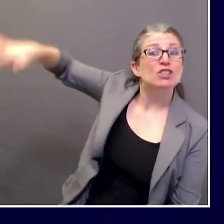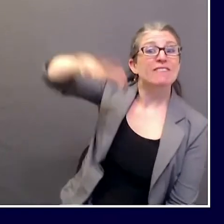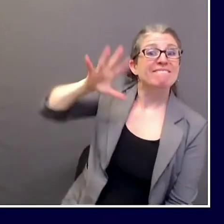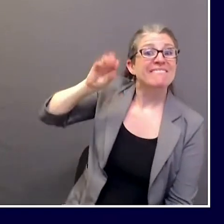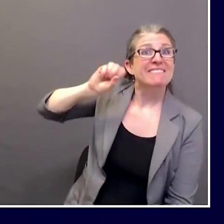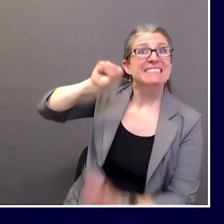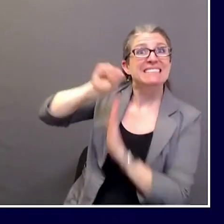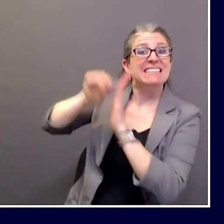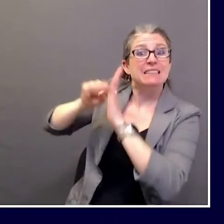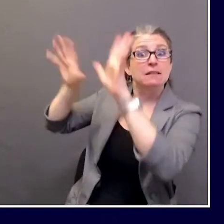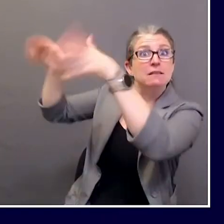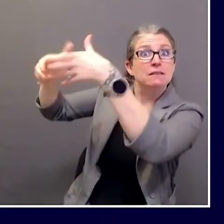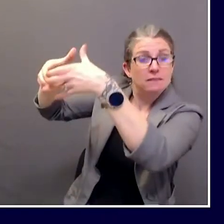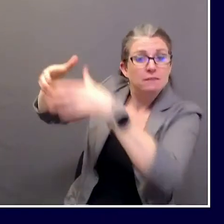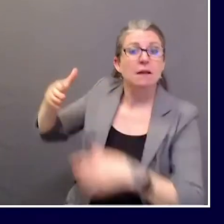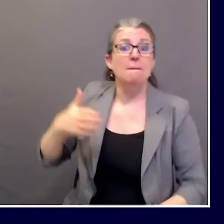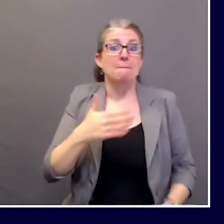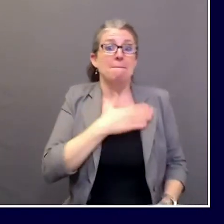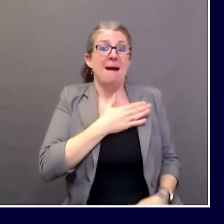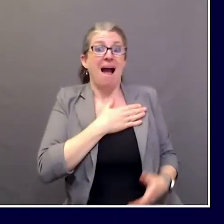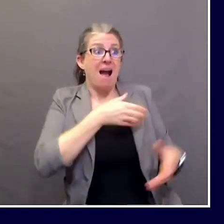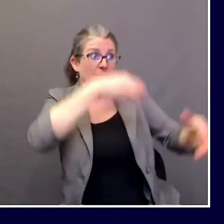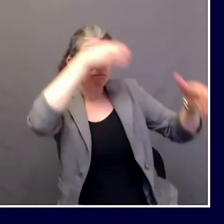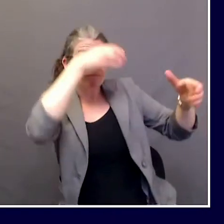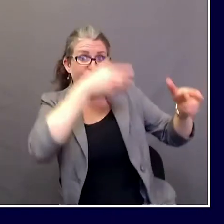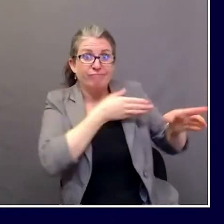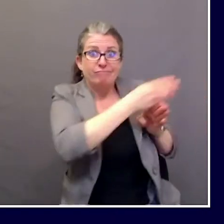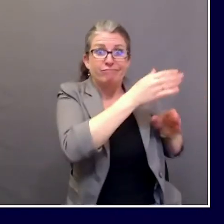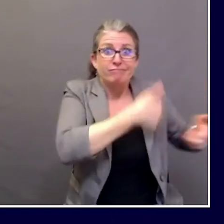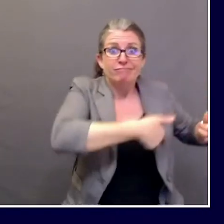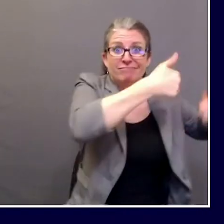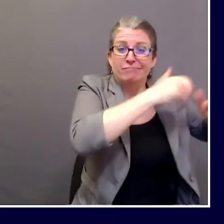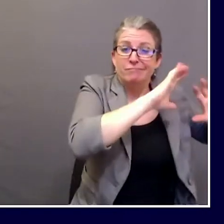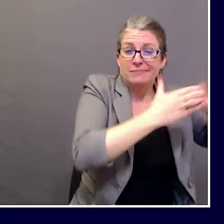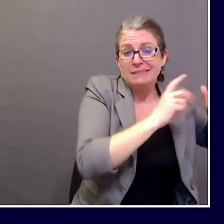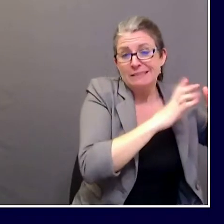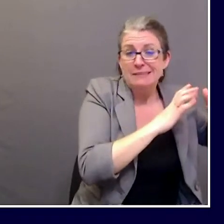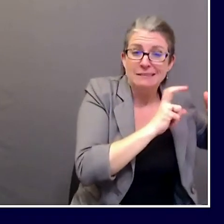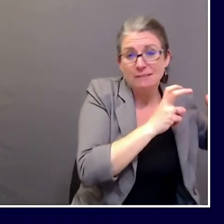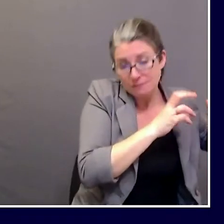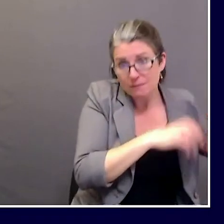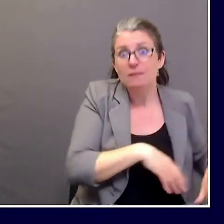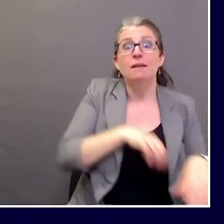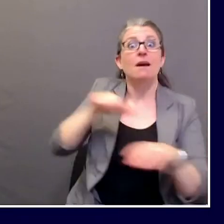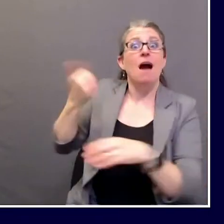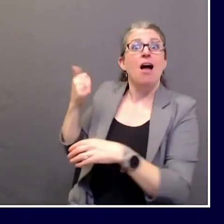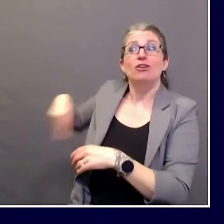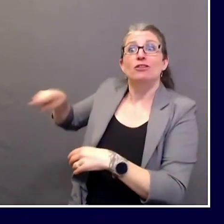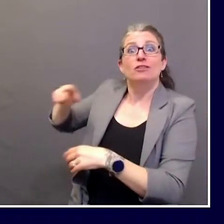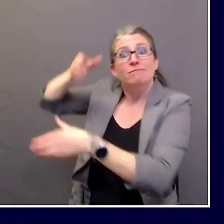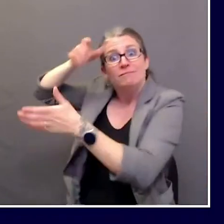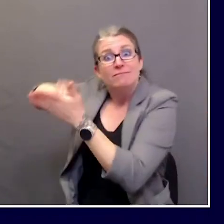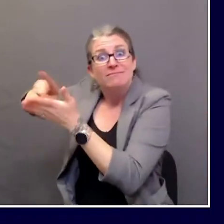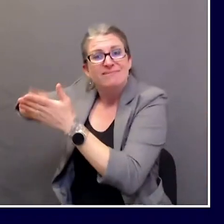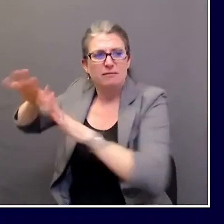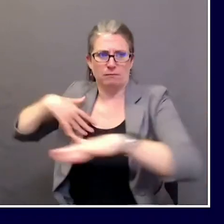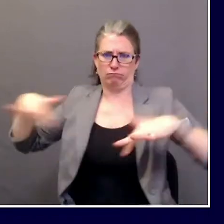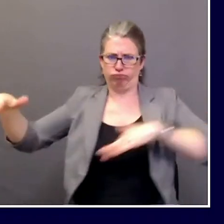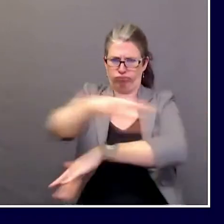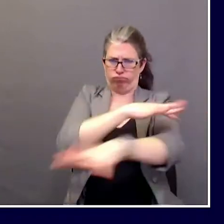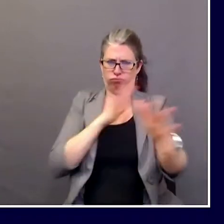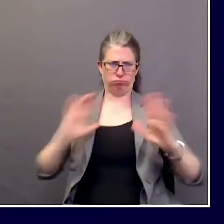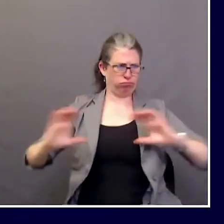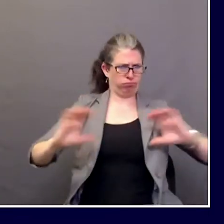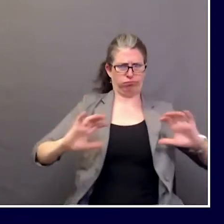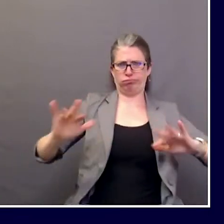questions. For many, this is a bump in the road. For example, I've already received a number of questions from folks who